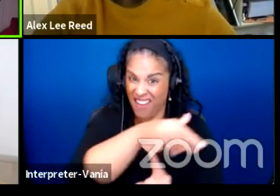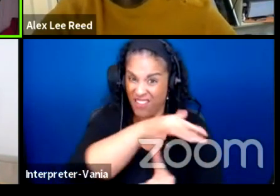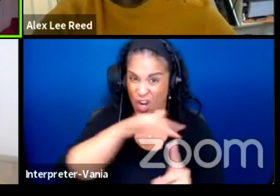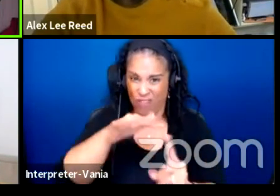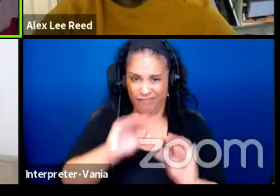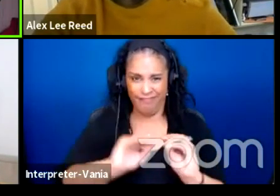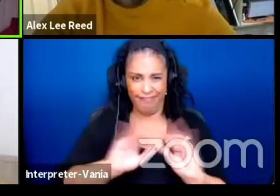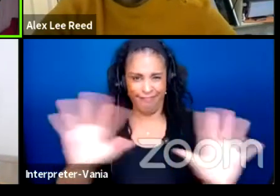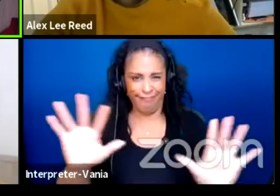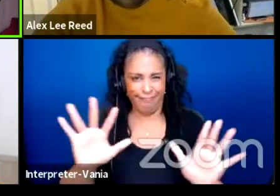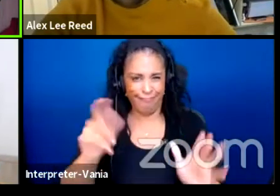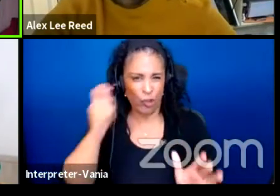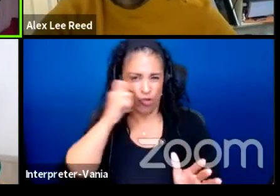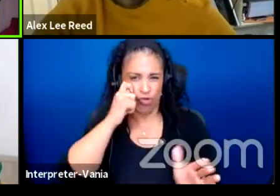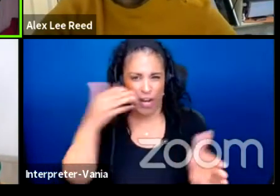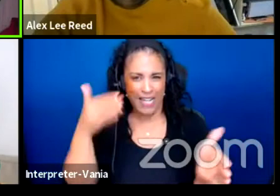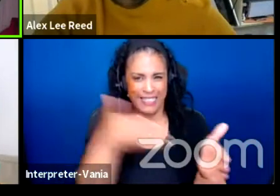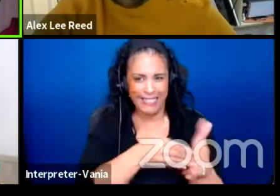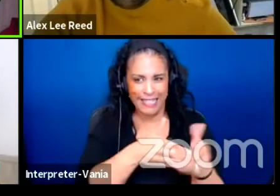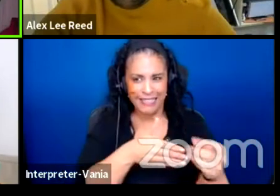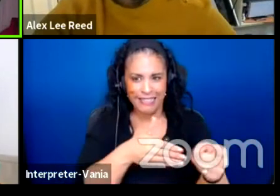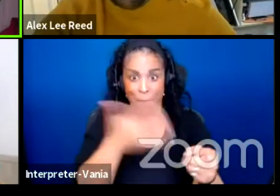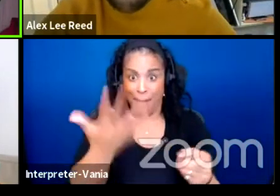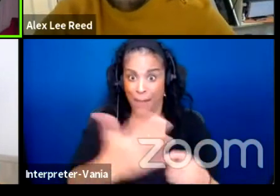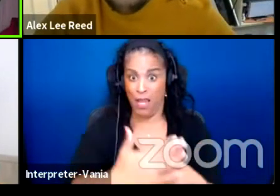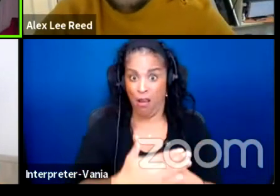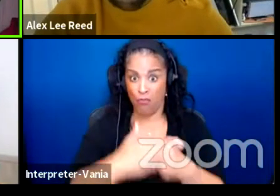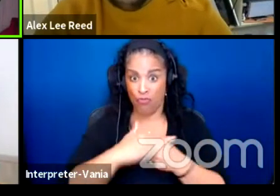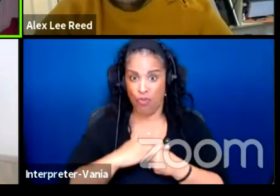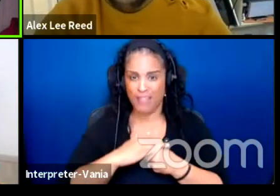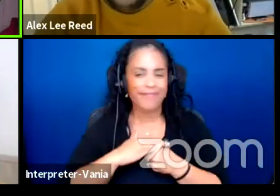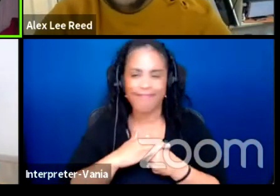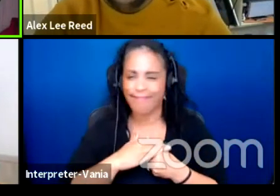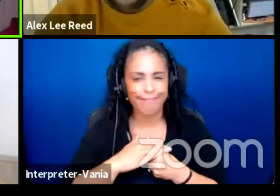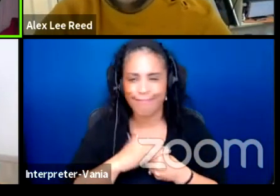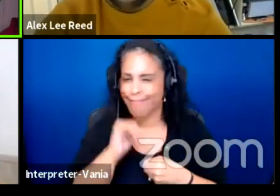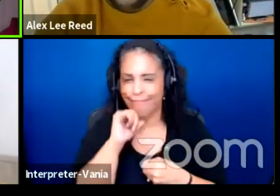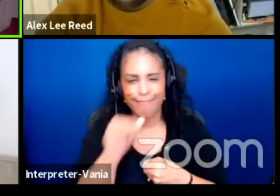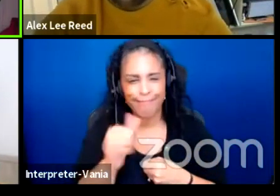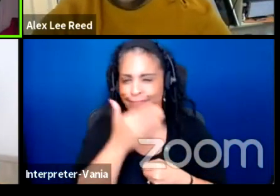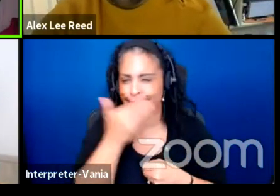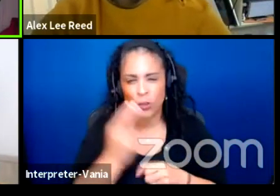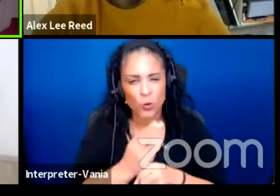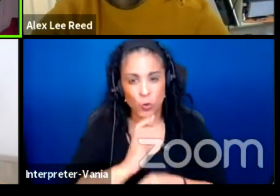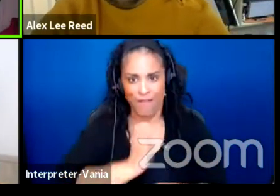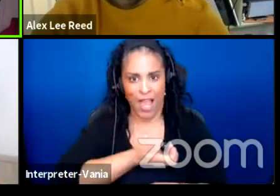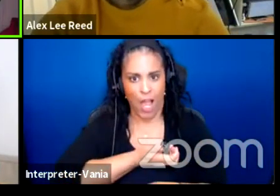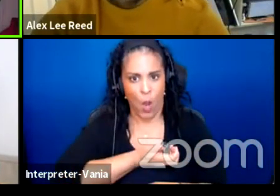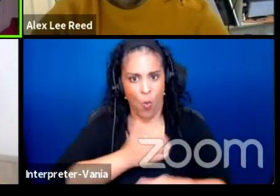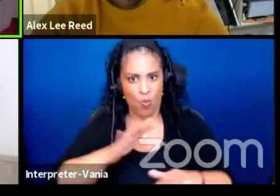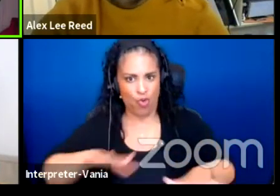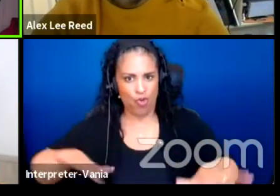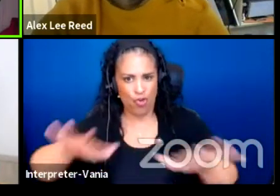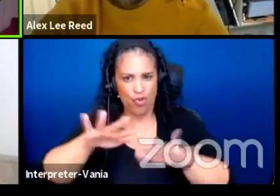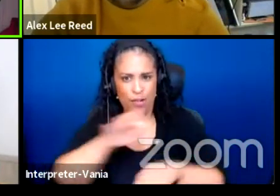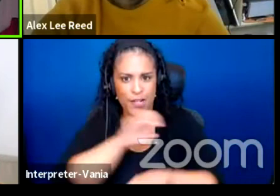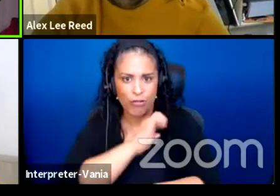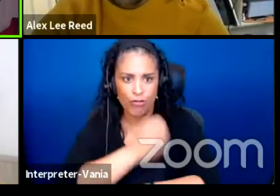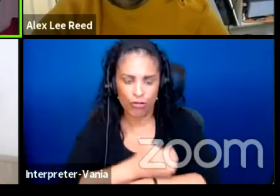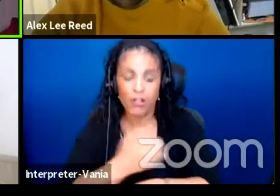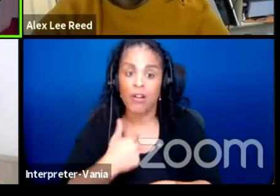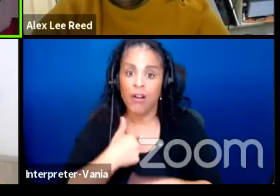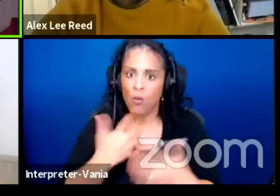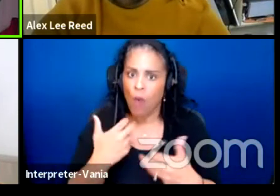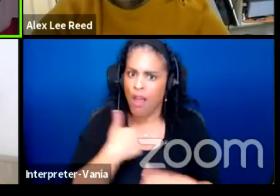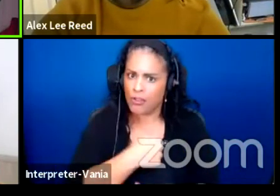inherently racist or oppressive is not the best use of our energies. So I want us to have all